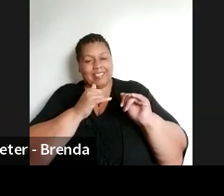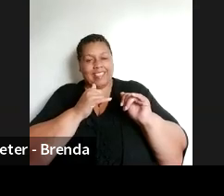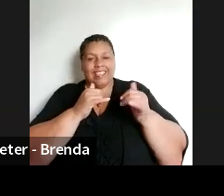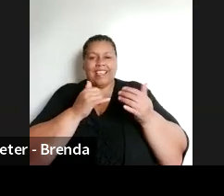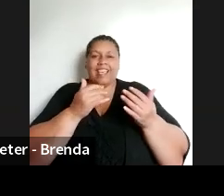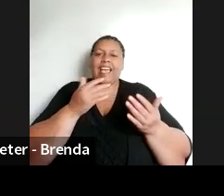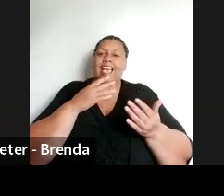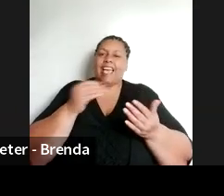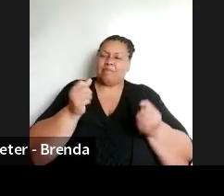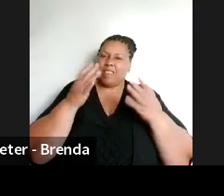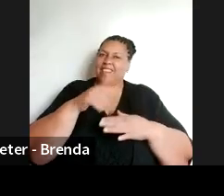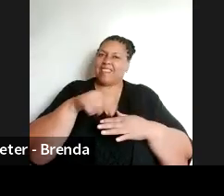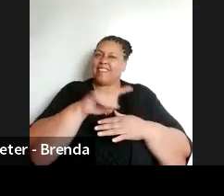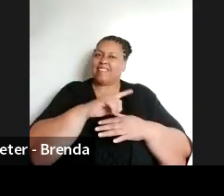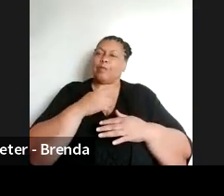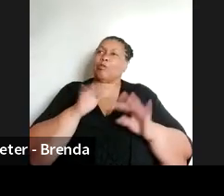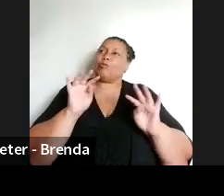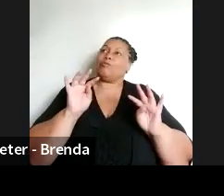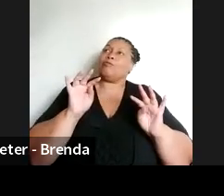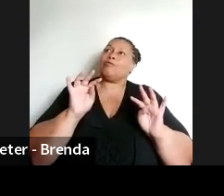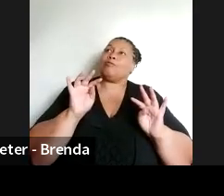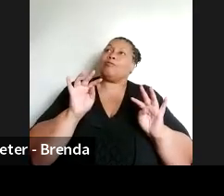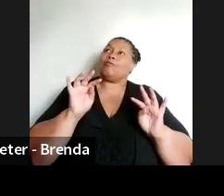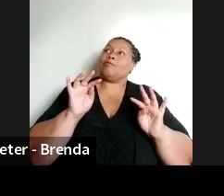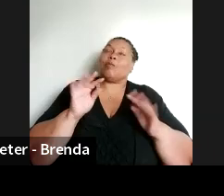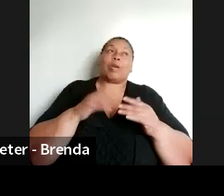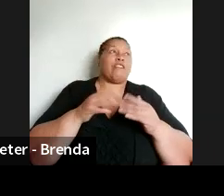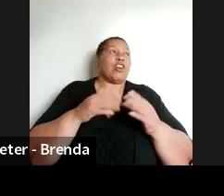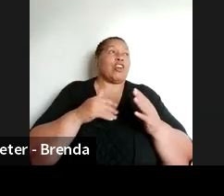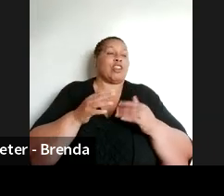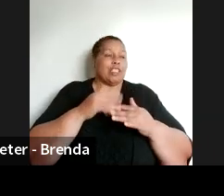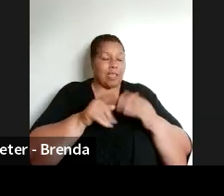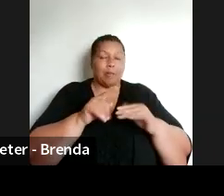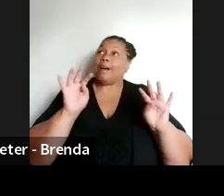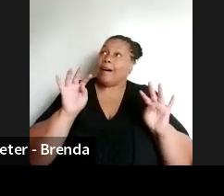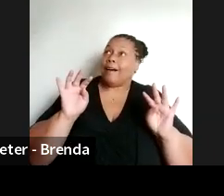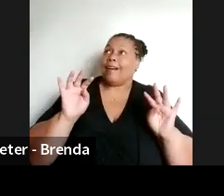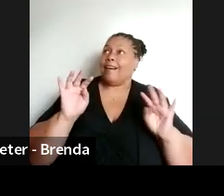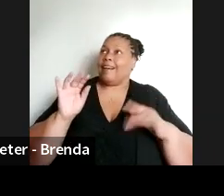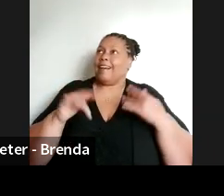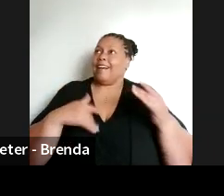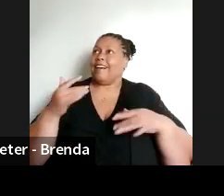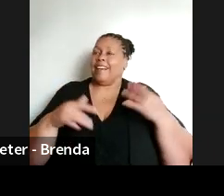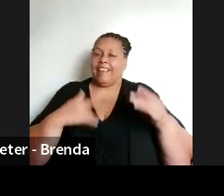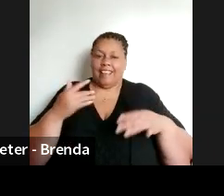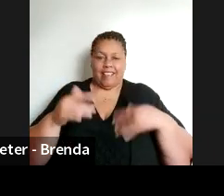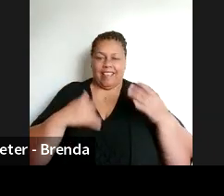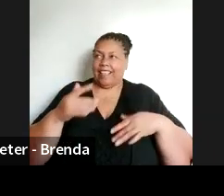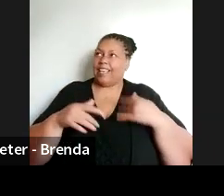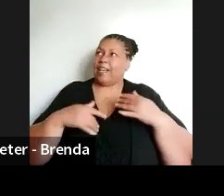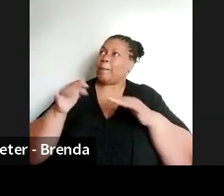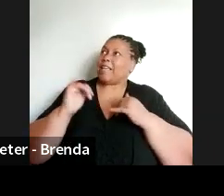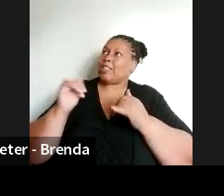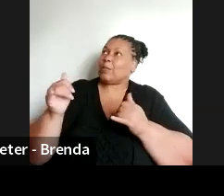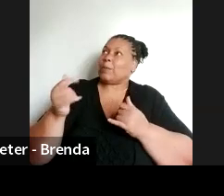a lot of them are, some of them are like, whatever, but some of them are more excited. They're like, when I would go, I was like, oh, me too. What do you do? And I'd be like,